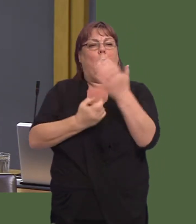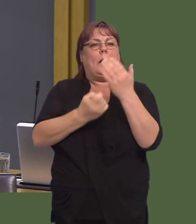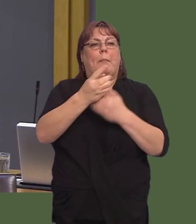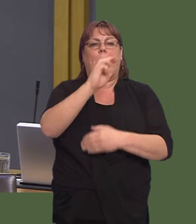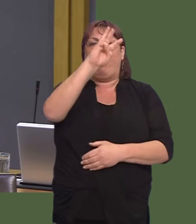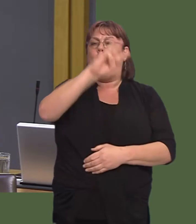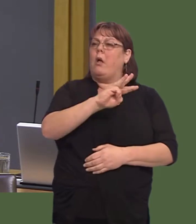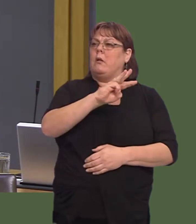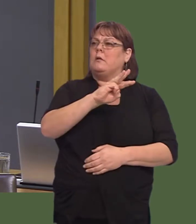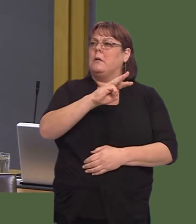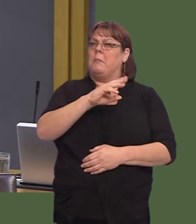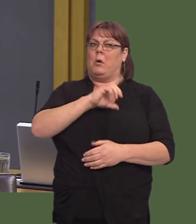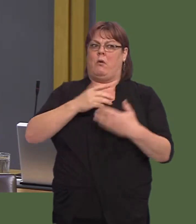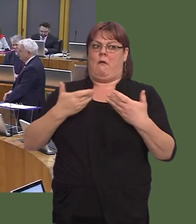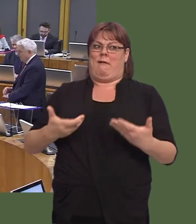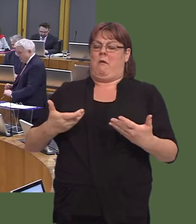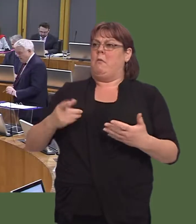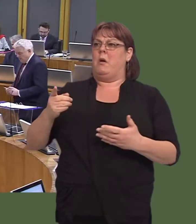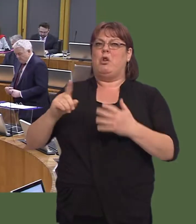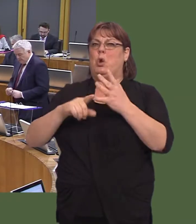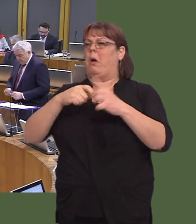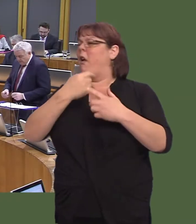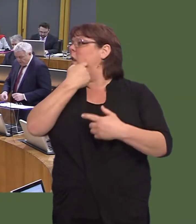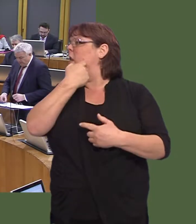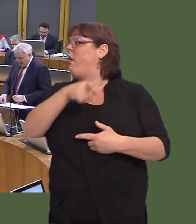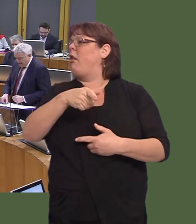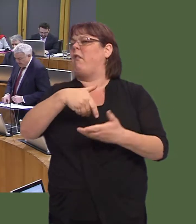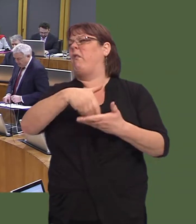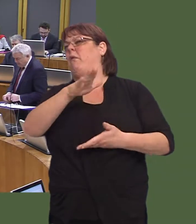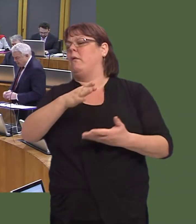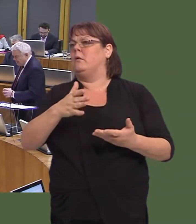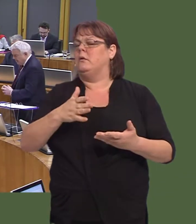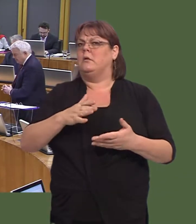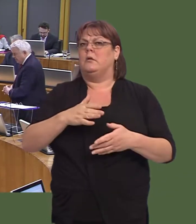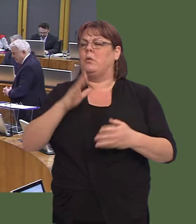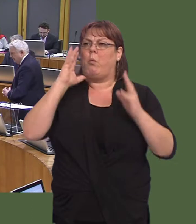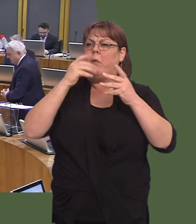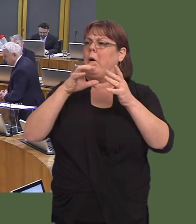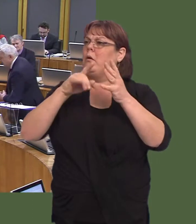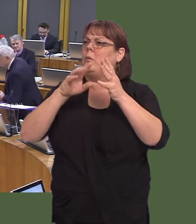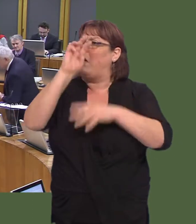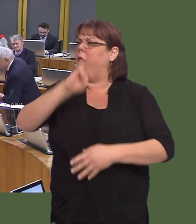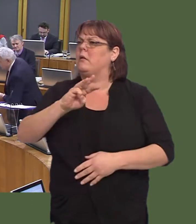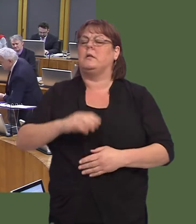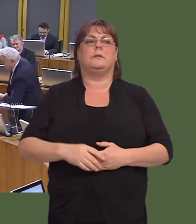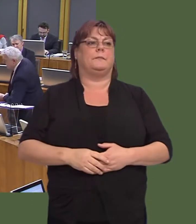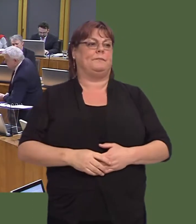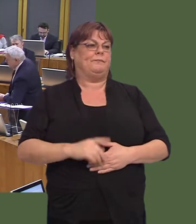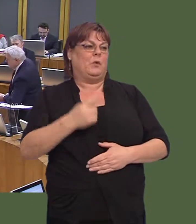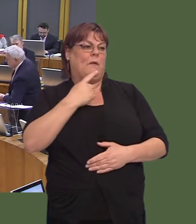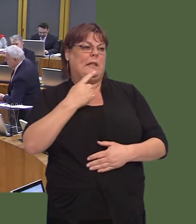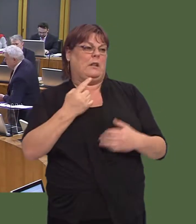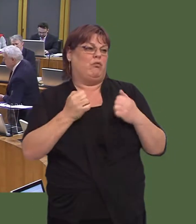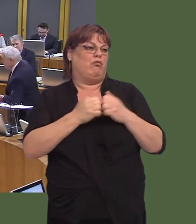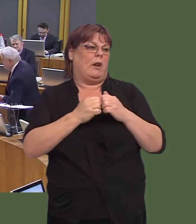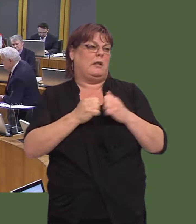all to our interests as a nation, because at the moment I see no evidence at all of that? Well, a great deal of what the member has said